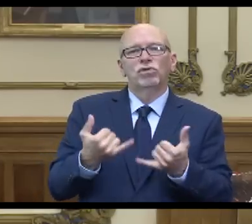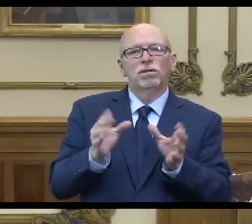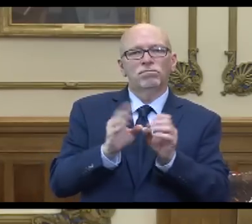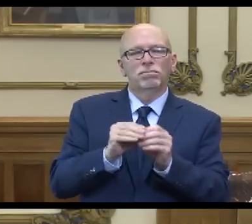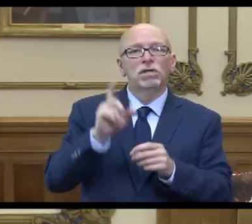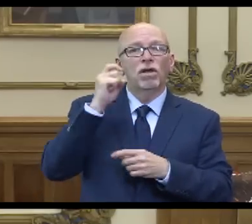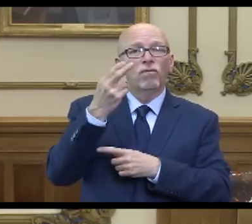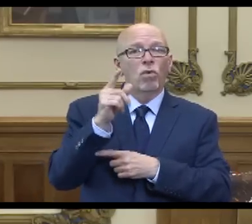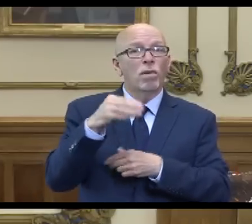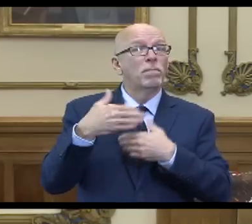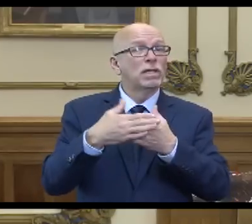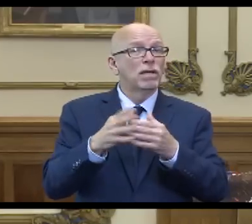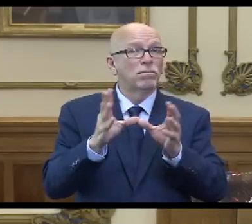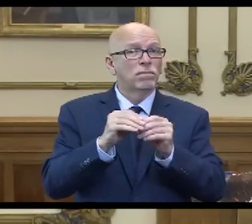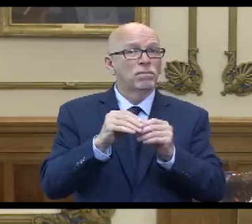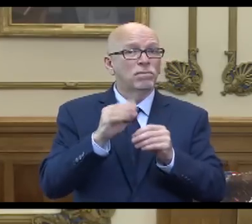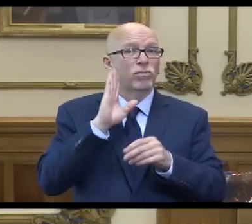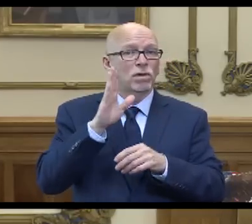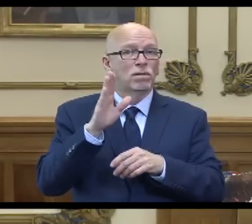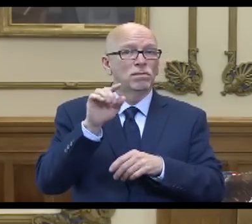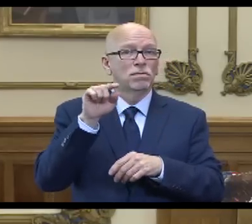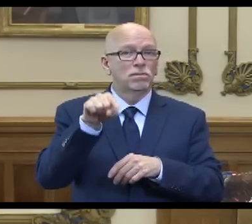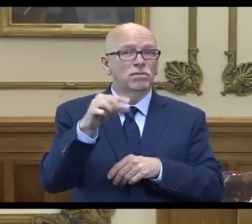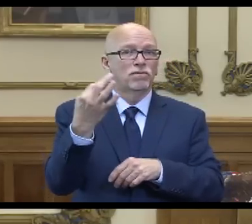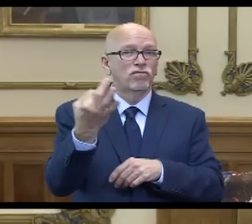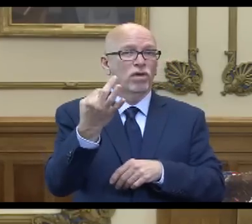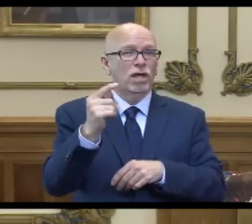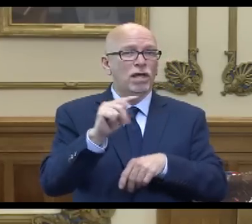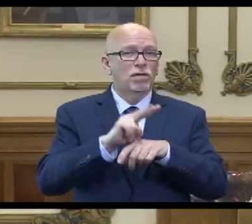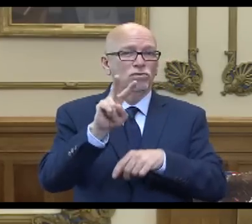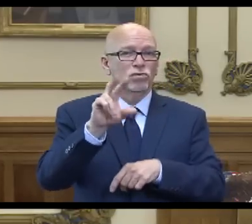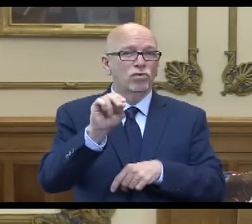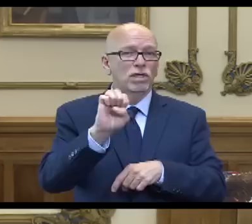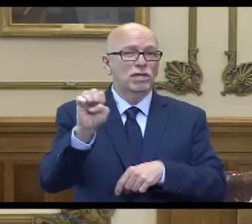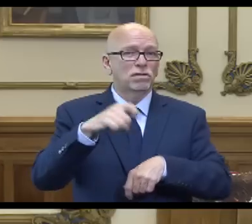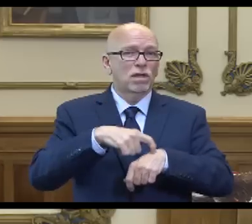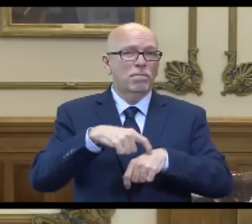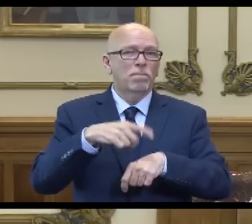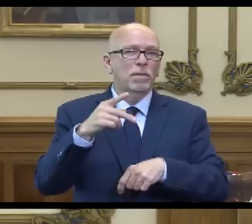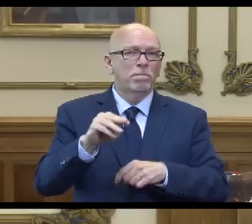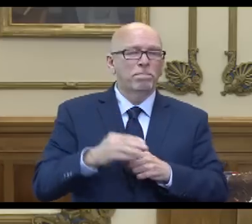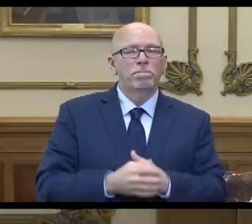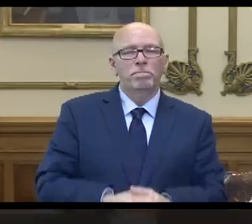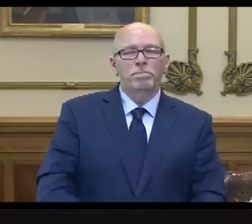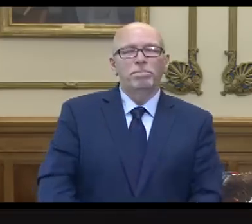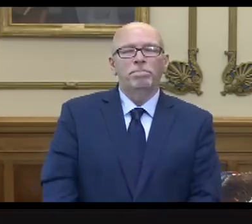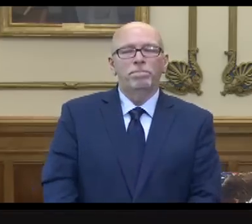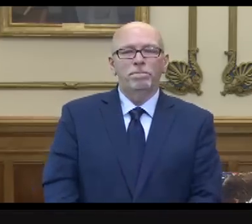briefing. Governor Holcomb's next briefing is scheduled for Friday at 2:30 p.m. Eastern.